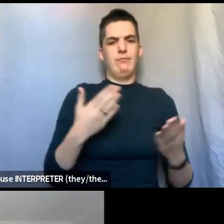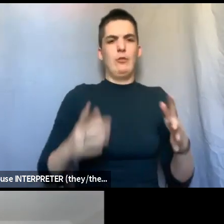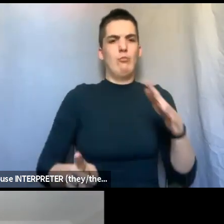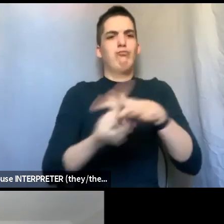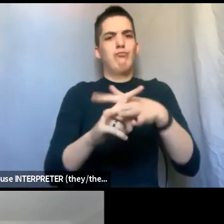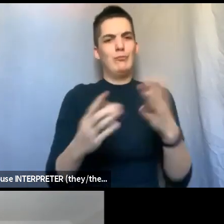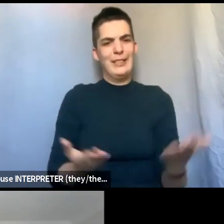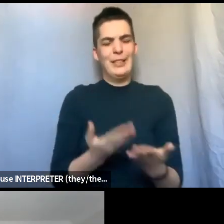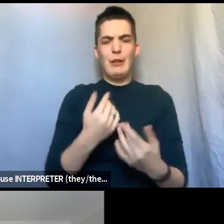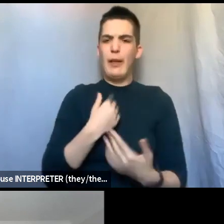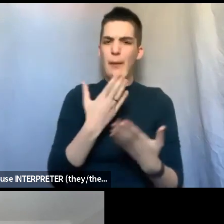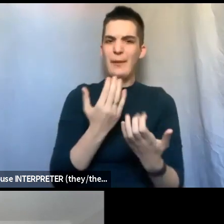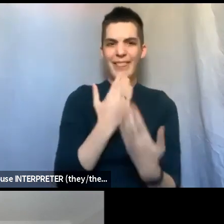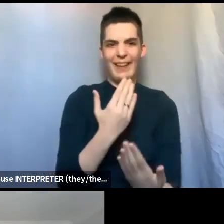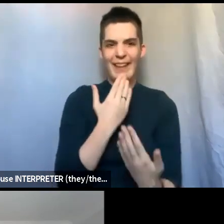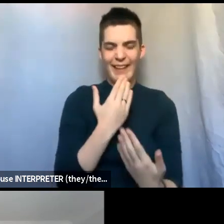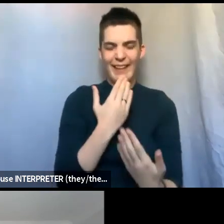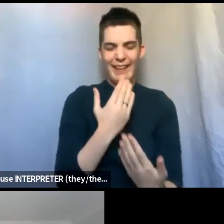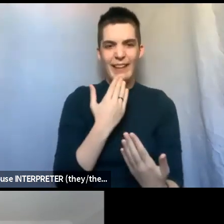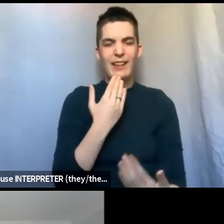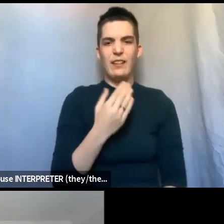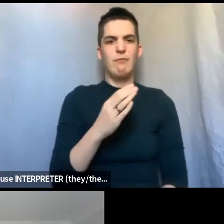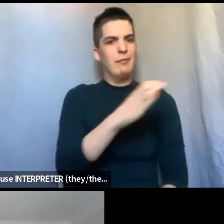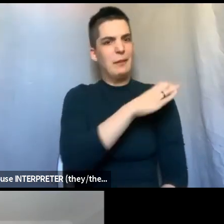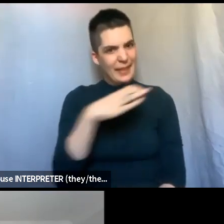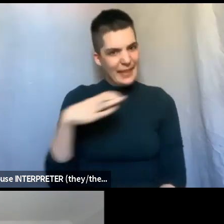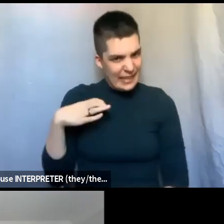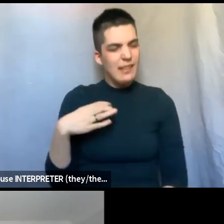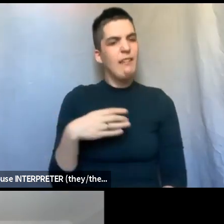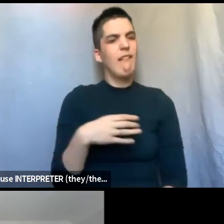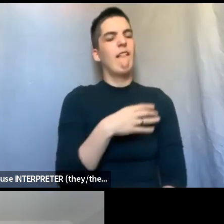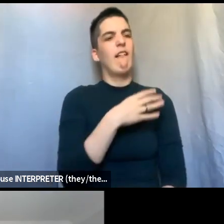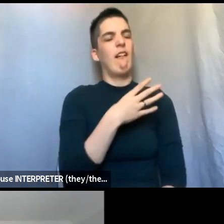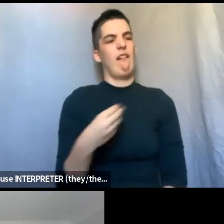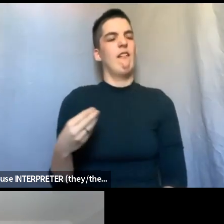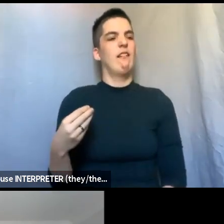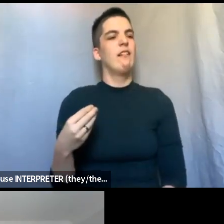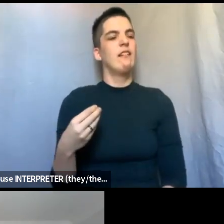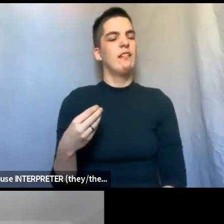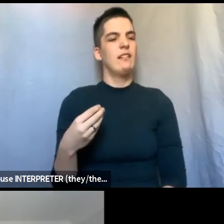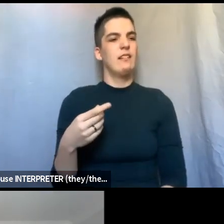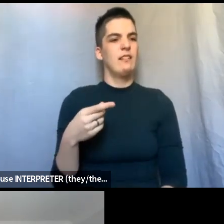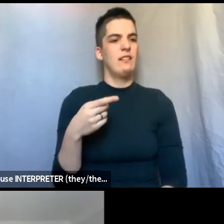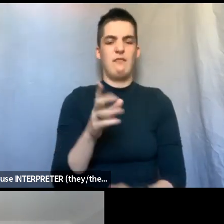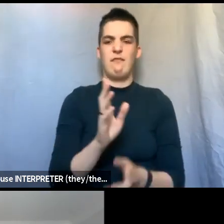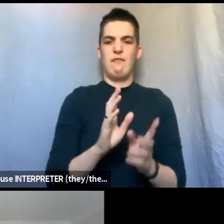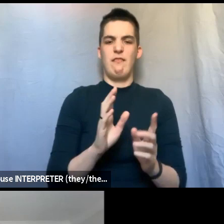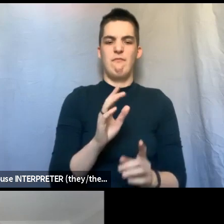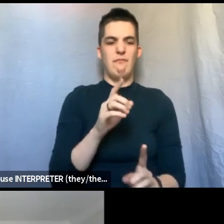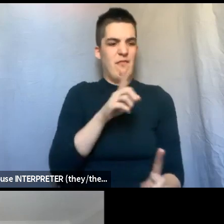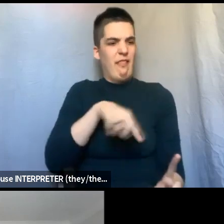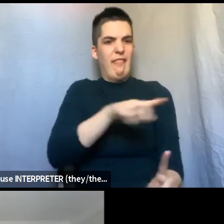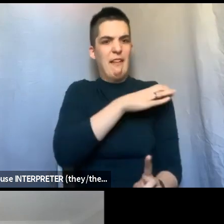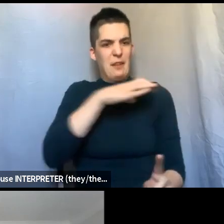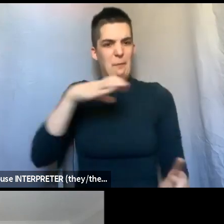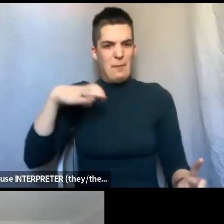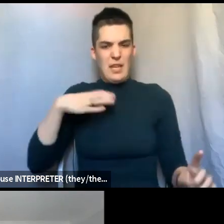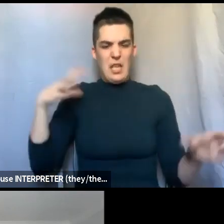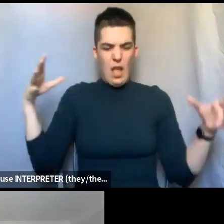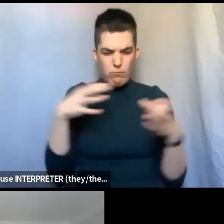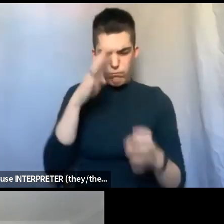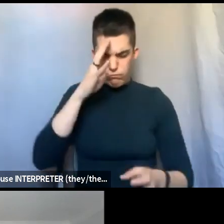start by thanking the committee, and they've put together this whole thing online,